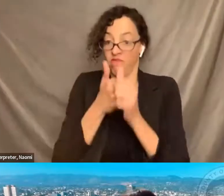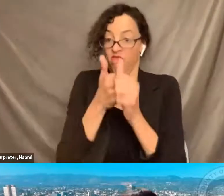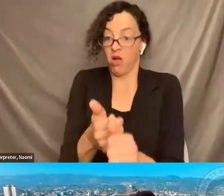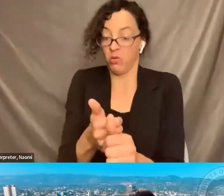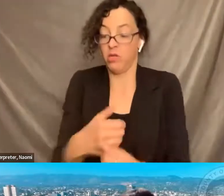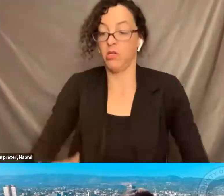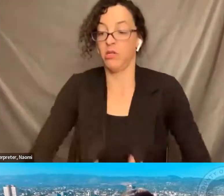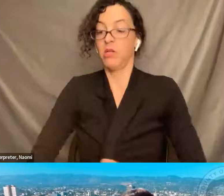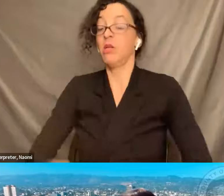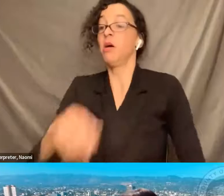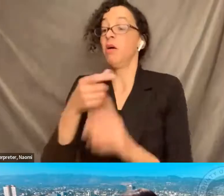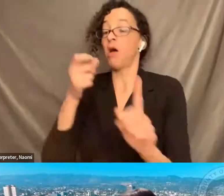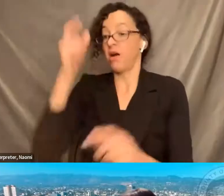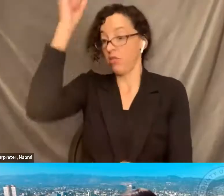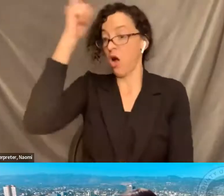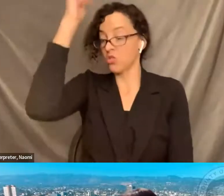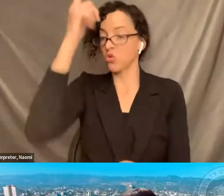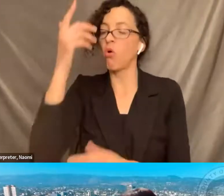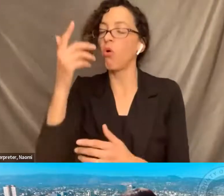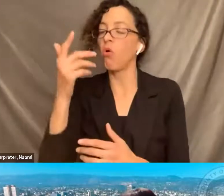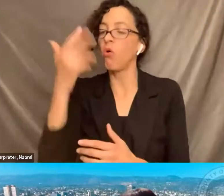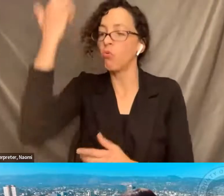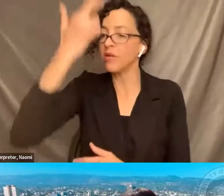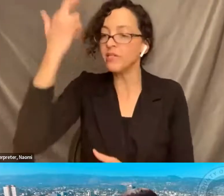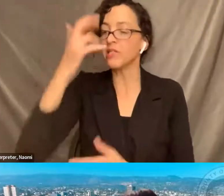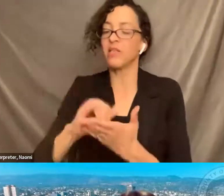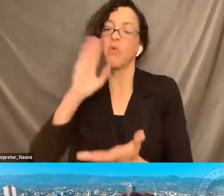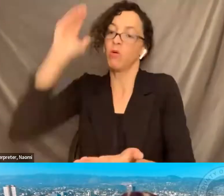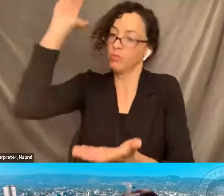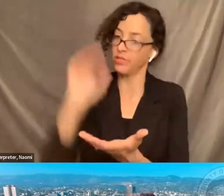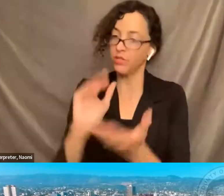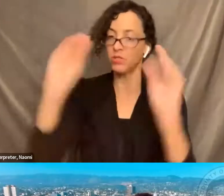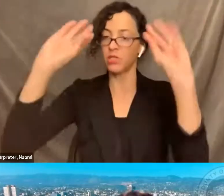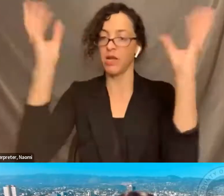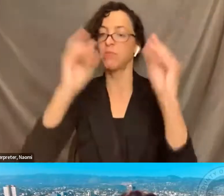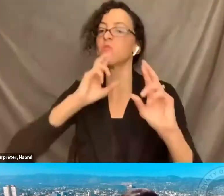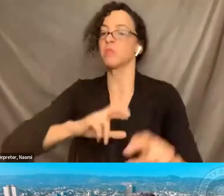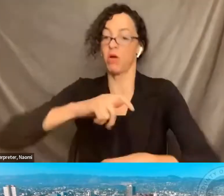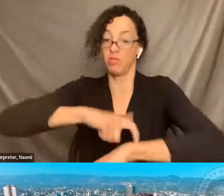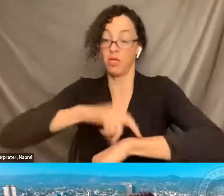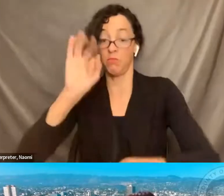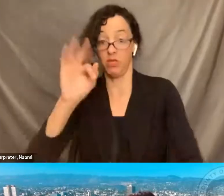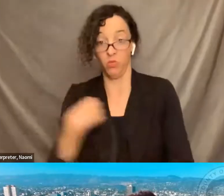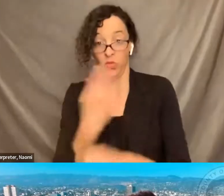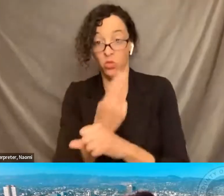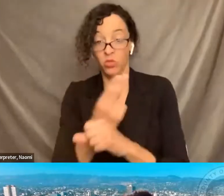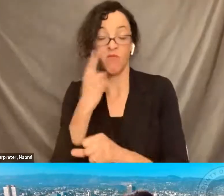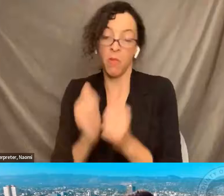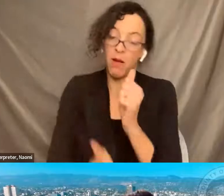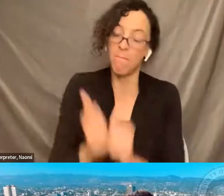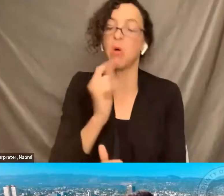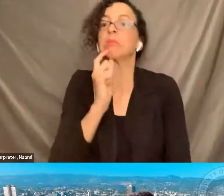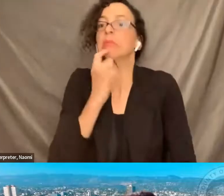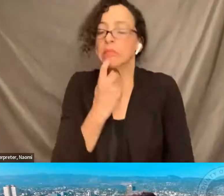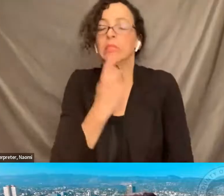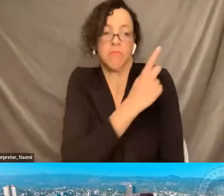would reduce ambulance response times if we're using it for the most critical patient care. Indeed, that's exactly